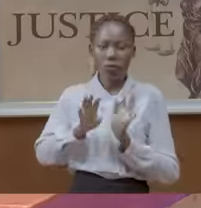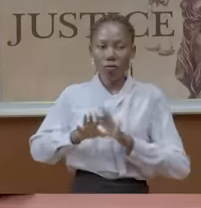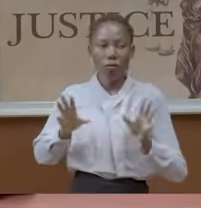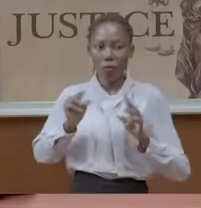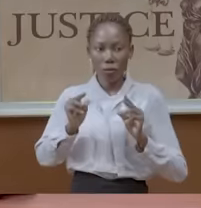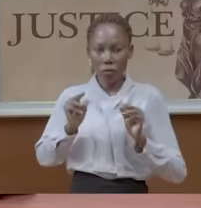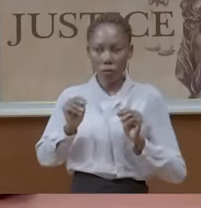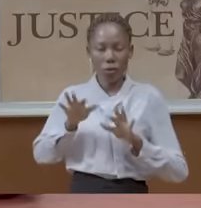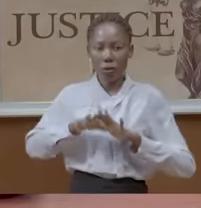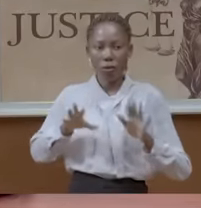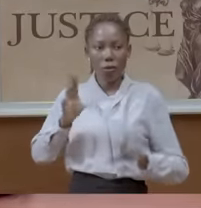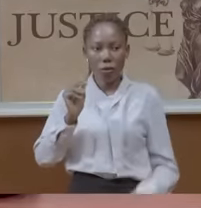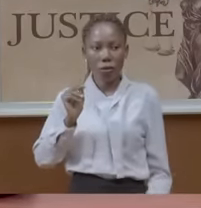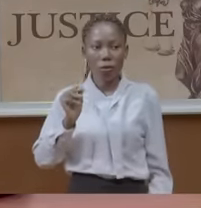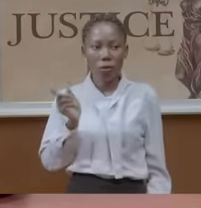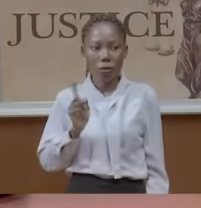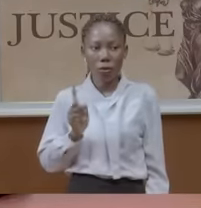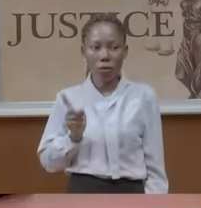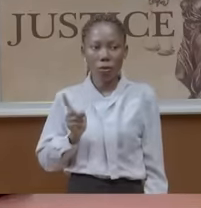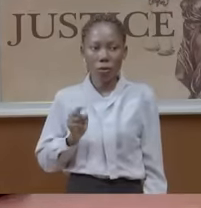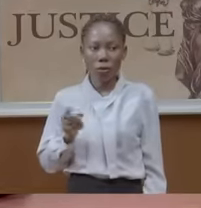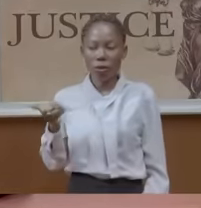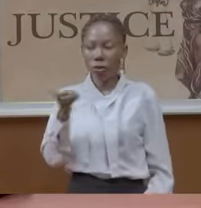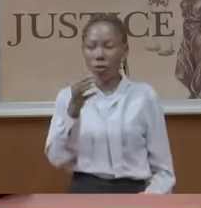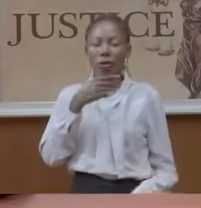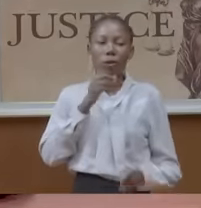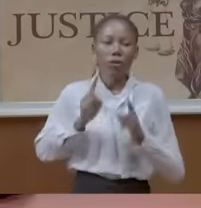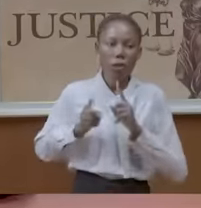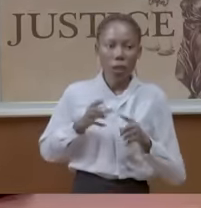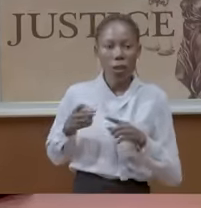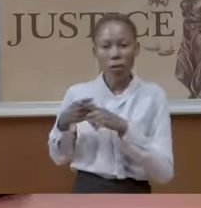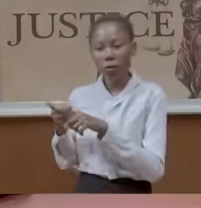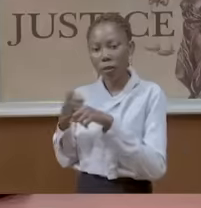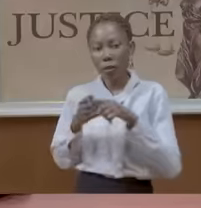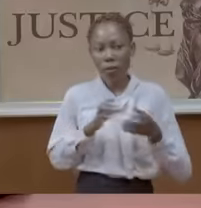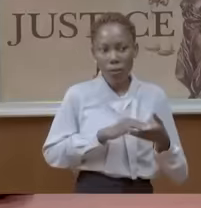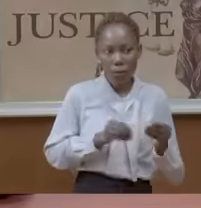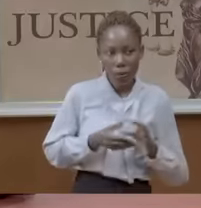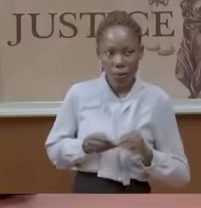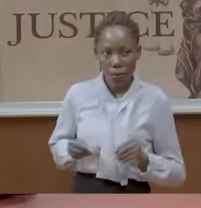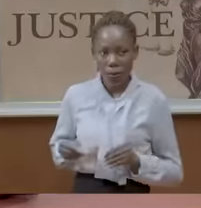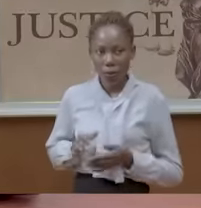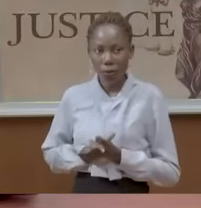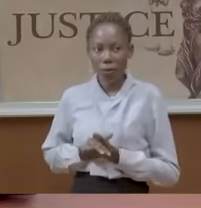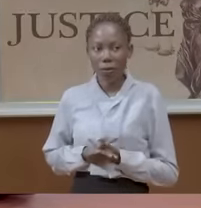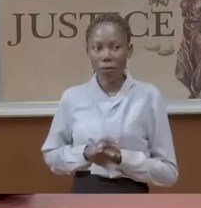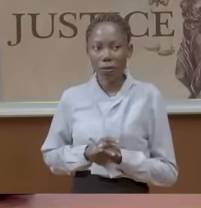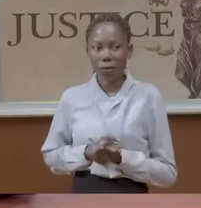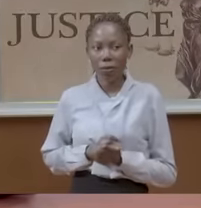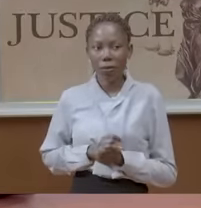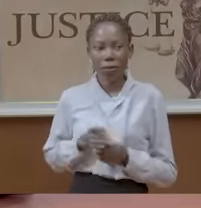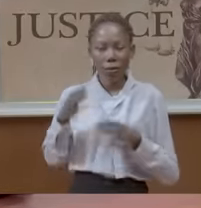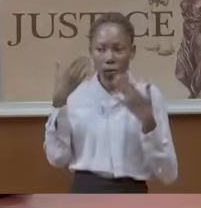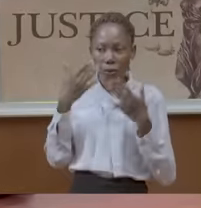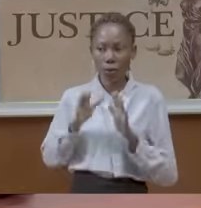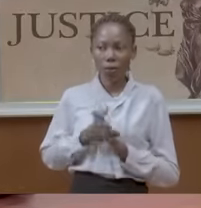Let it be between you. I don't want any bad blood between you. You've said so much. If I had known this, I wouldn't even want them to be in the